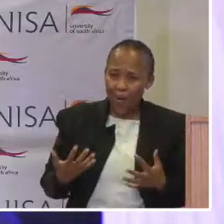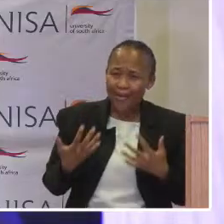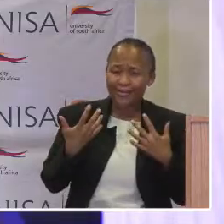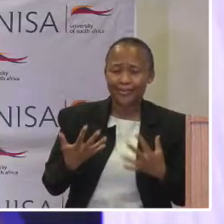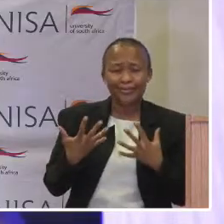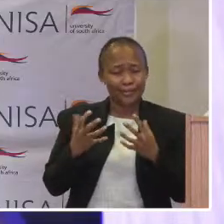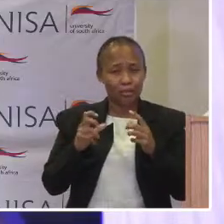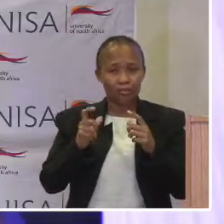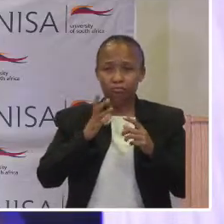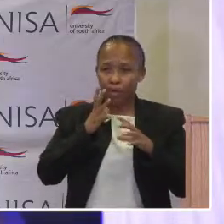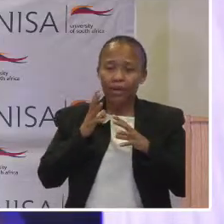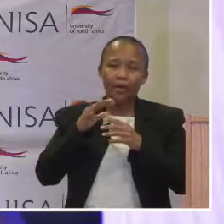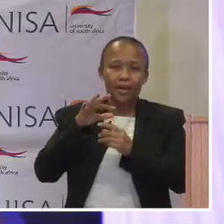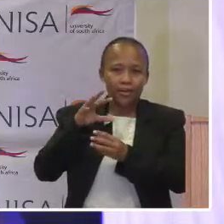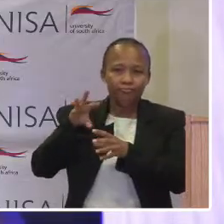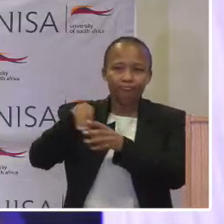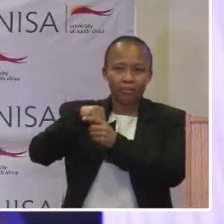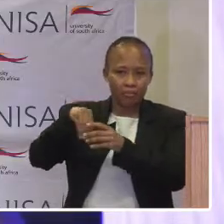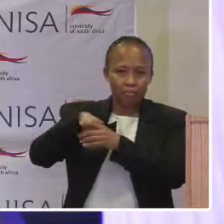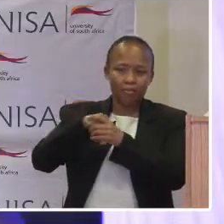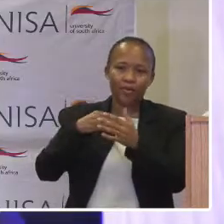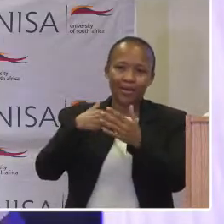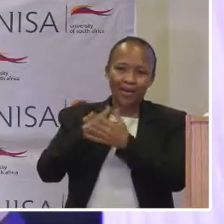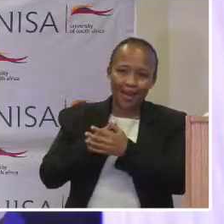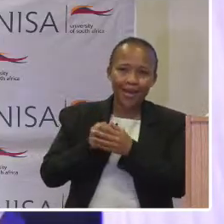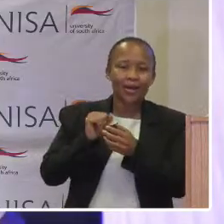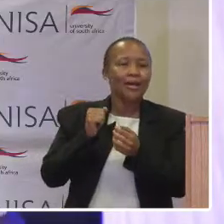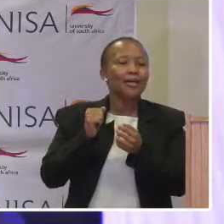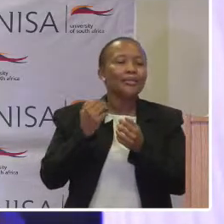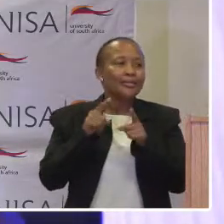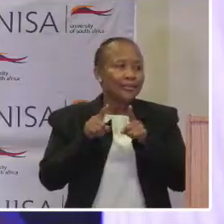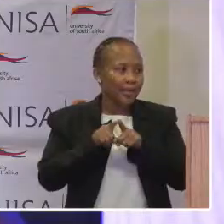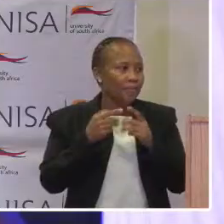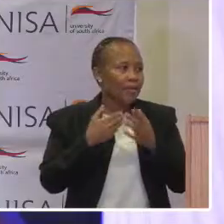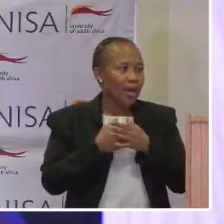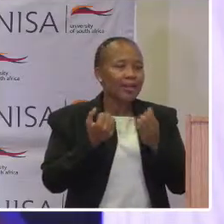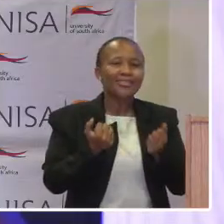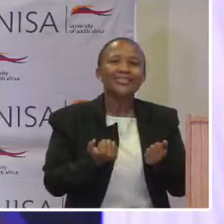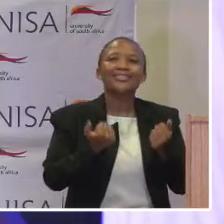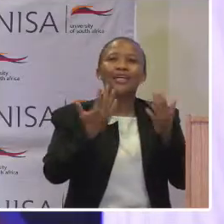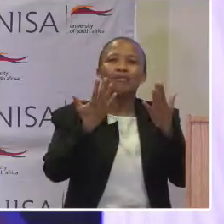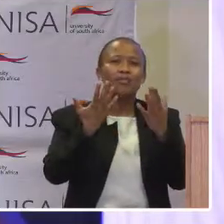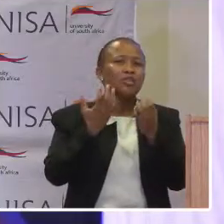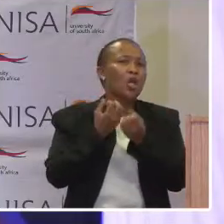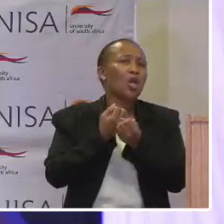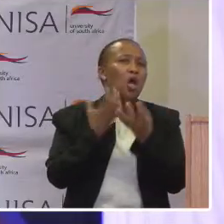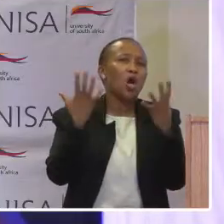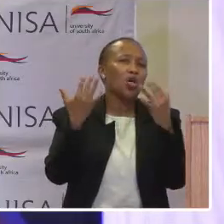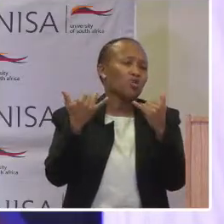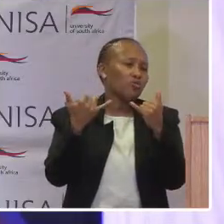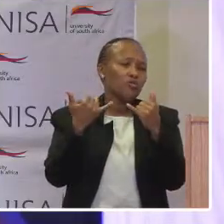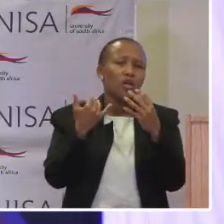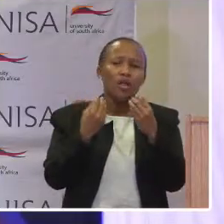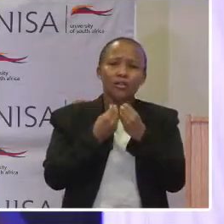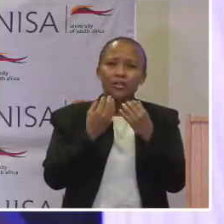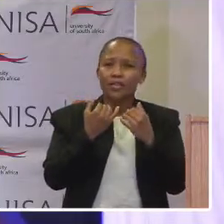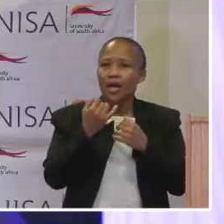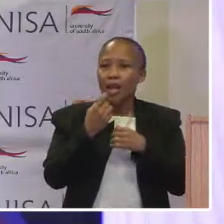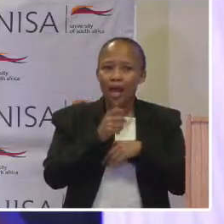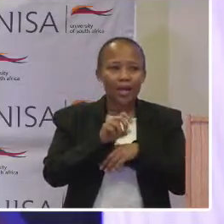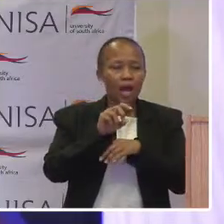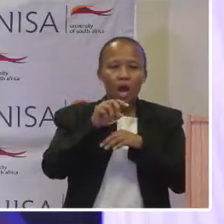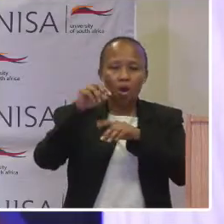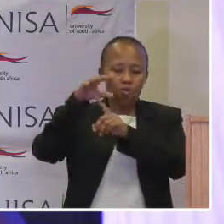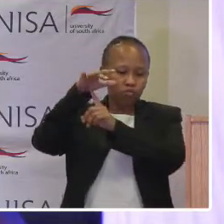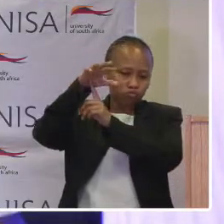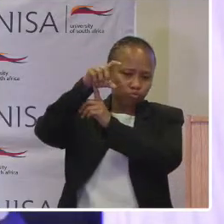to service vast amounts of land in terms of pesticide spraying and things like